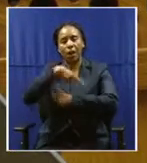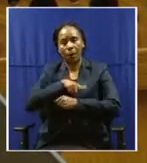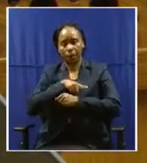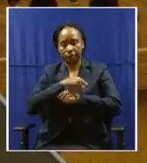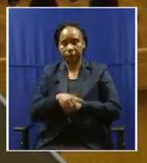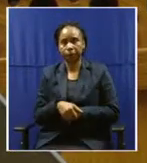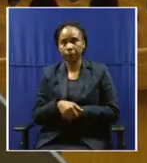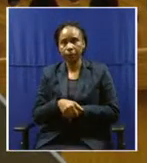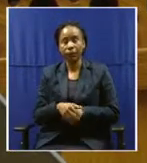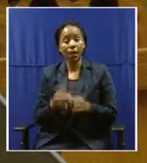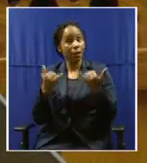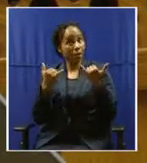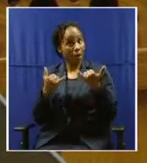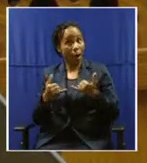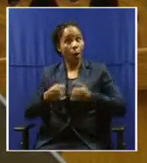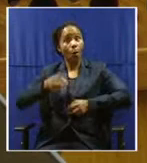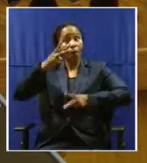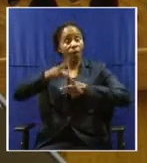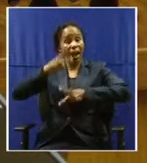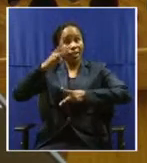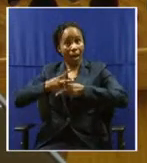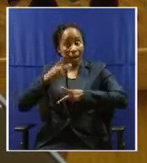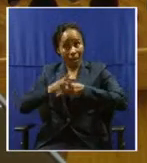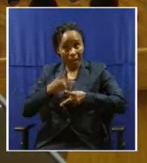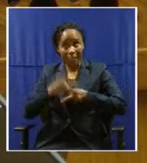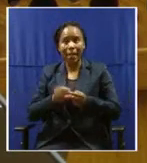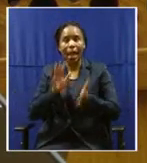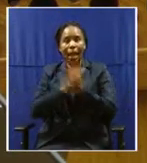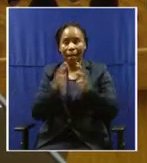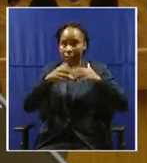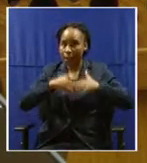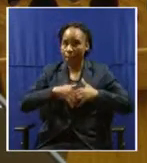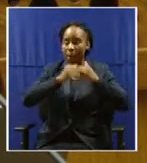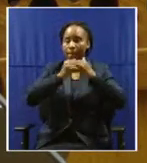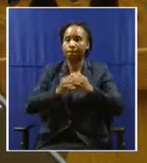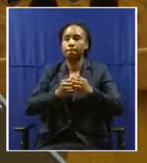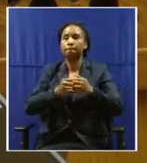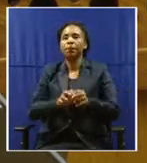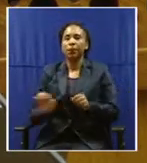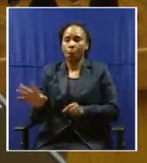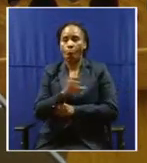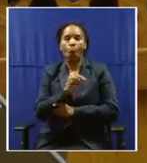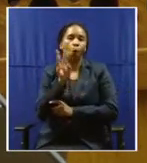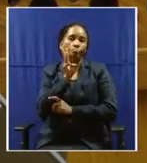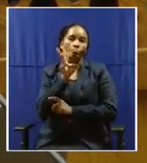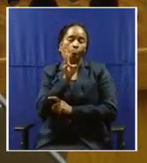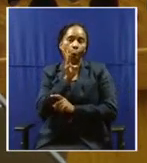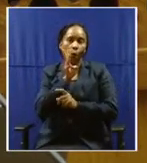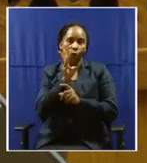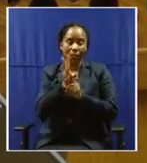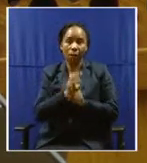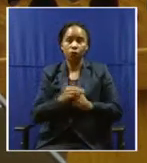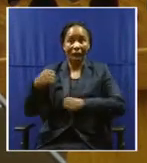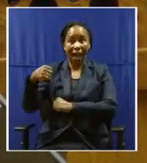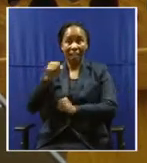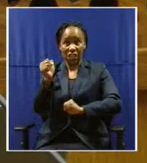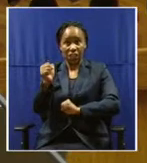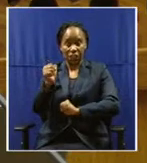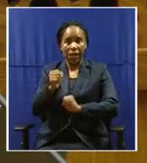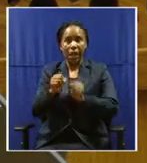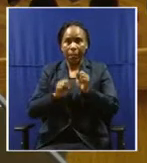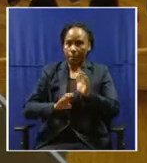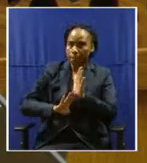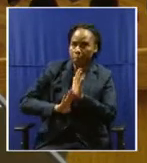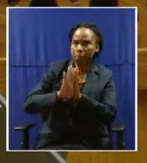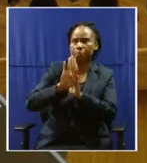Now, we will finalize and implement the revised raw water pricing strategy and accelerate the establishment of